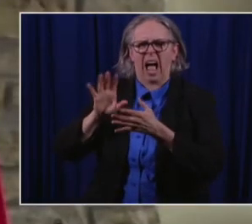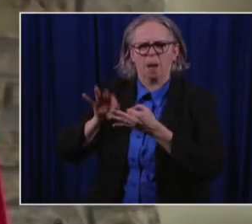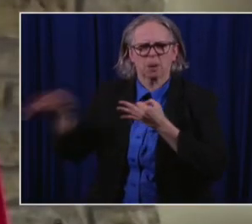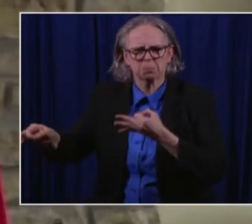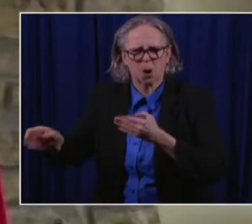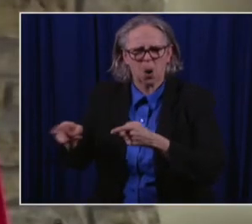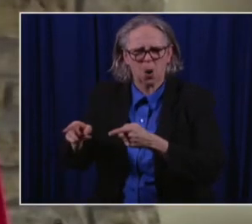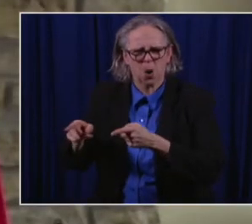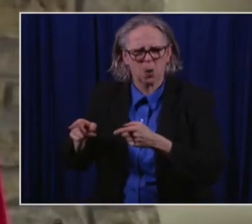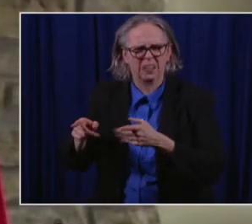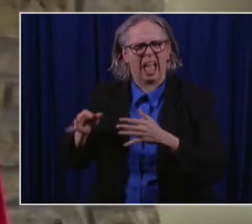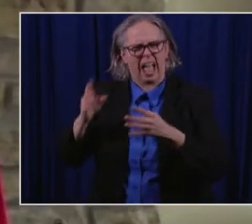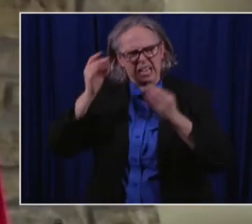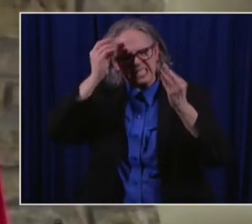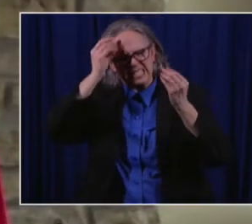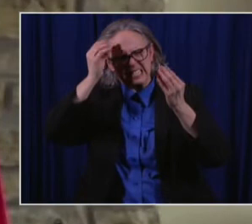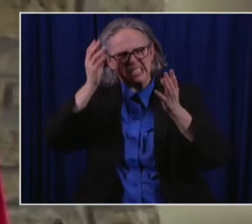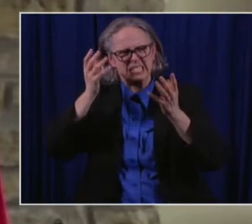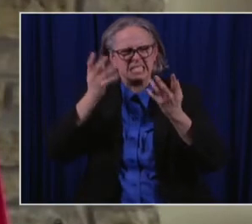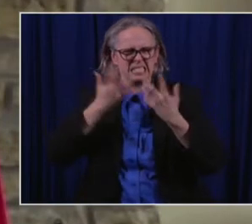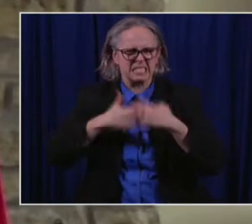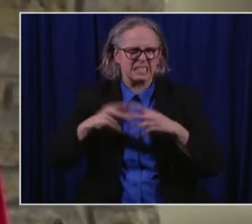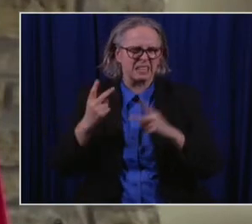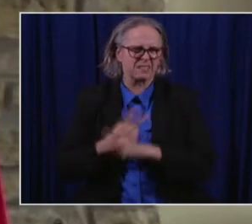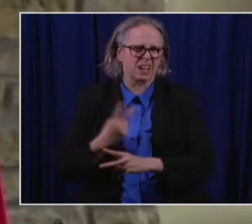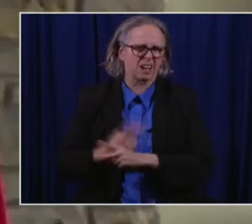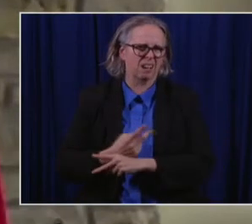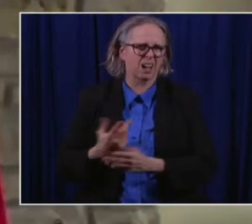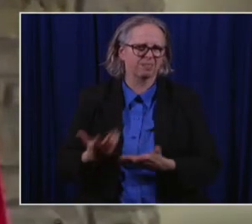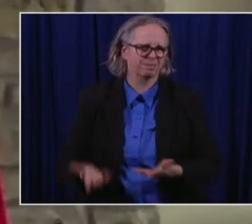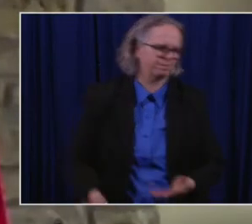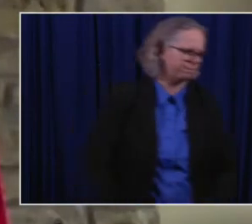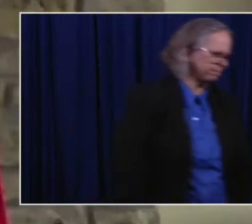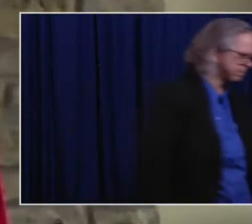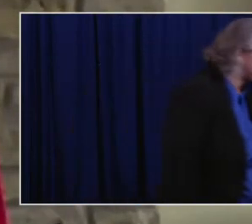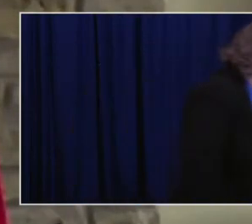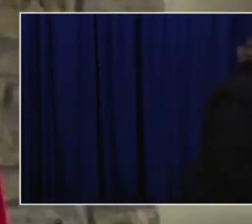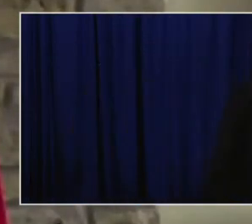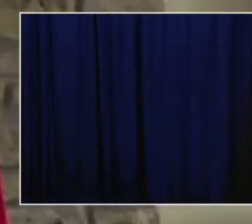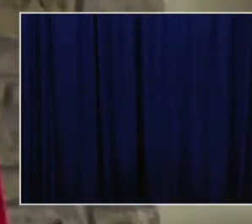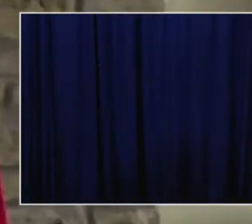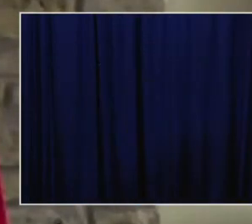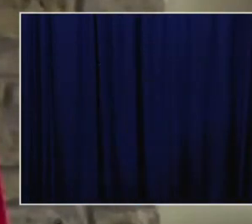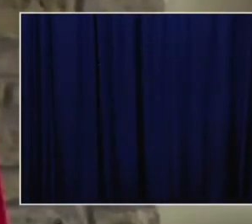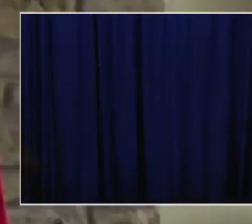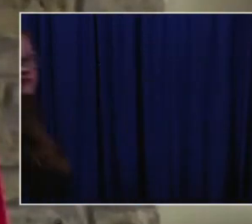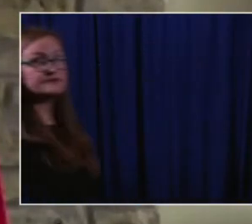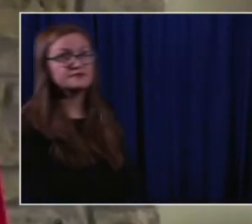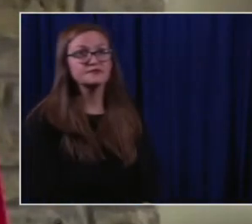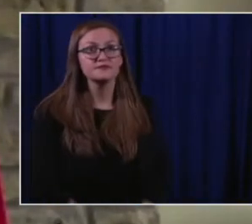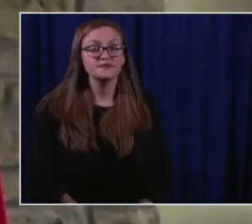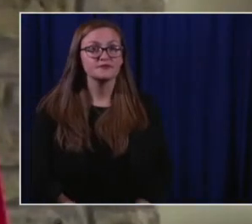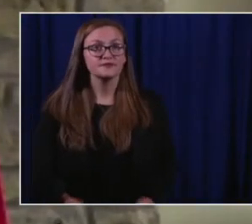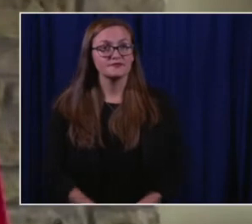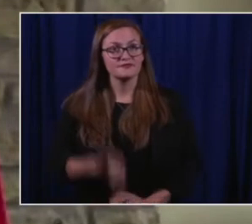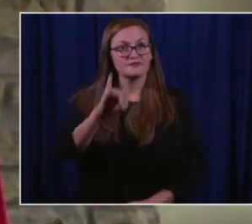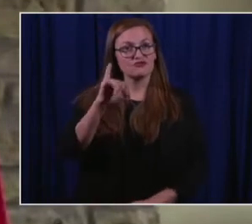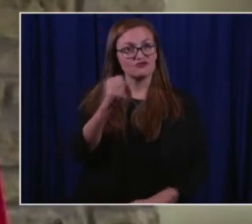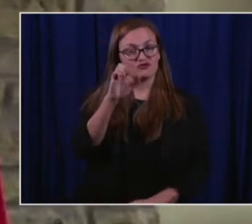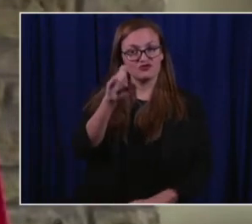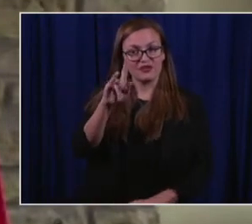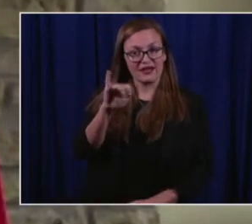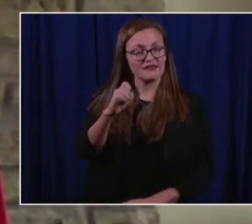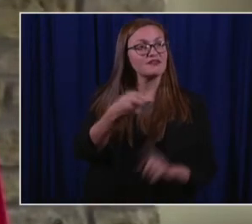is from Jackie Borchert at the Cincinnati Enquirer. Jackie. Good afternoon. Will the Ohio Department of